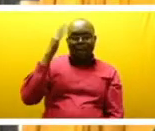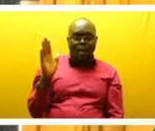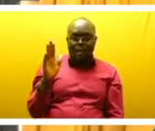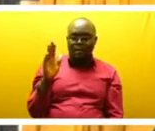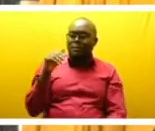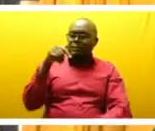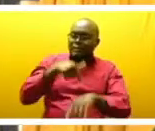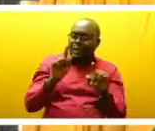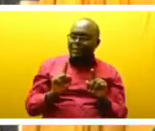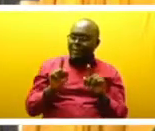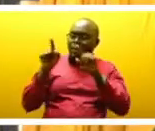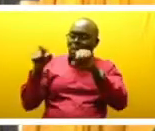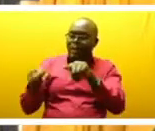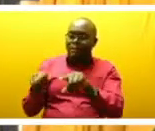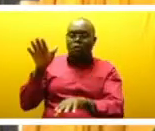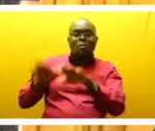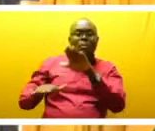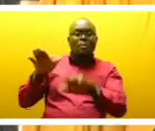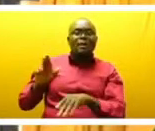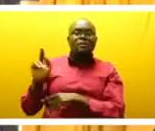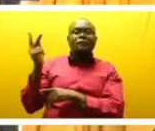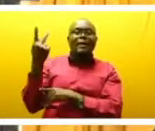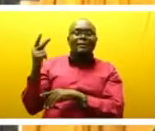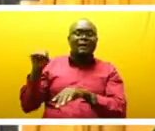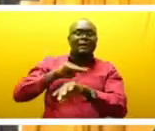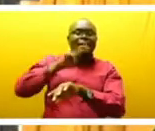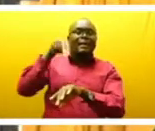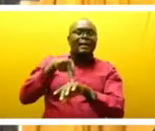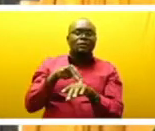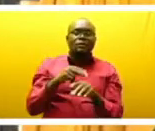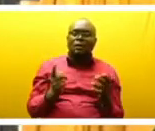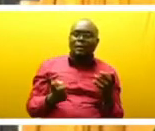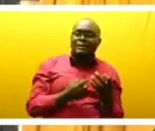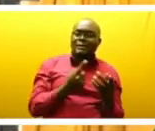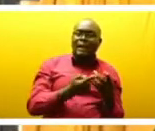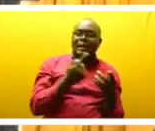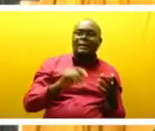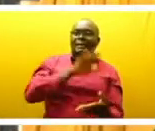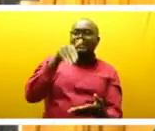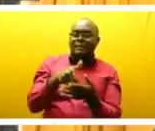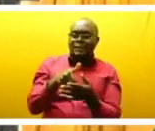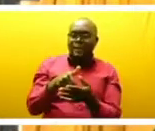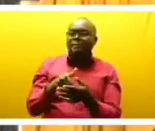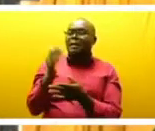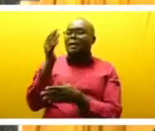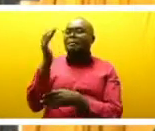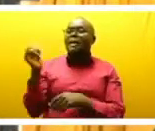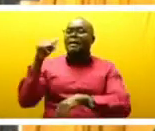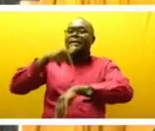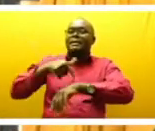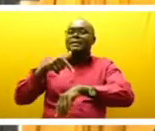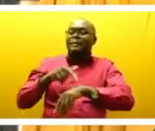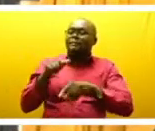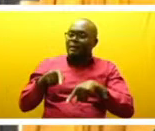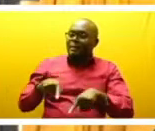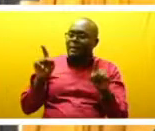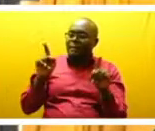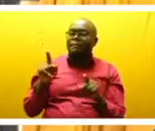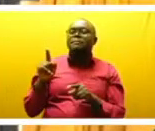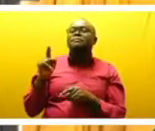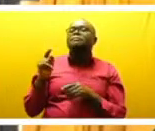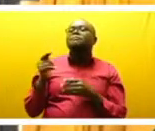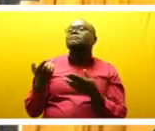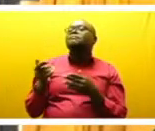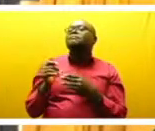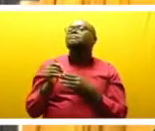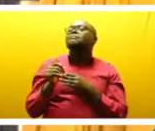went to the Bomas of Kenya National Tallying Center, and by the time the head of public service